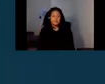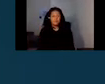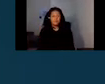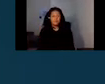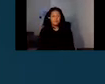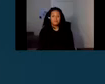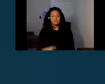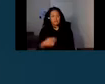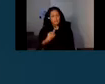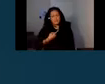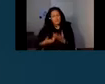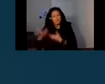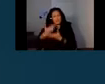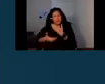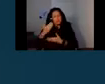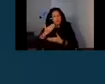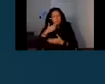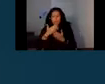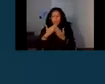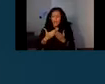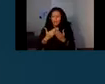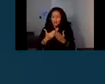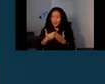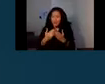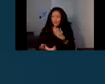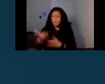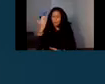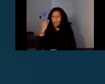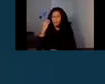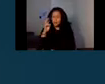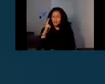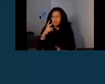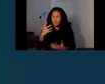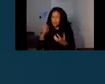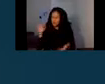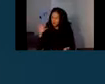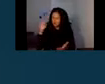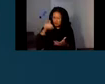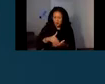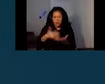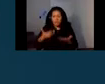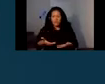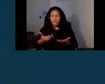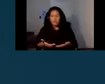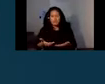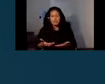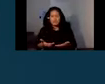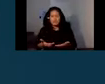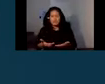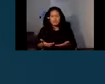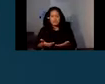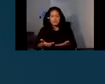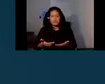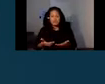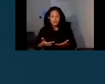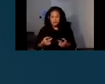I'm a historian, and I study the past to see how we've arrived at the present. And